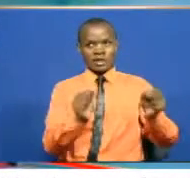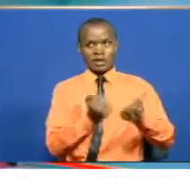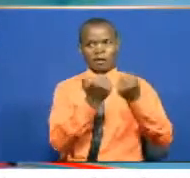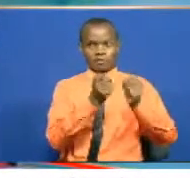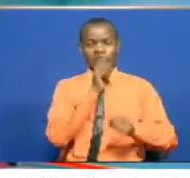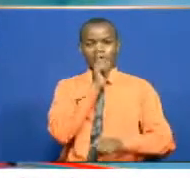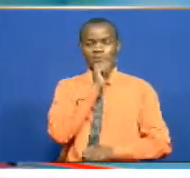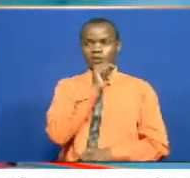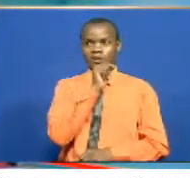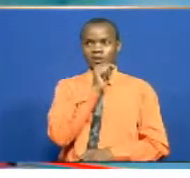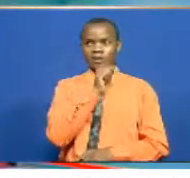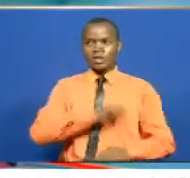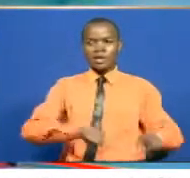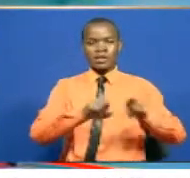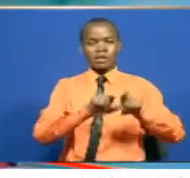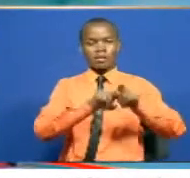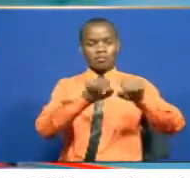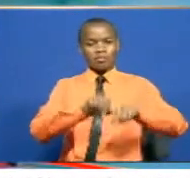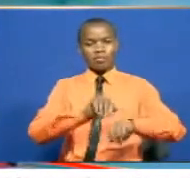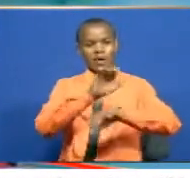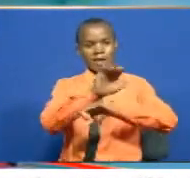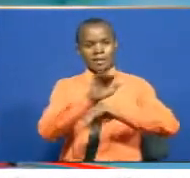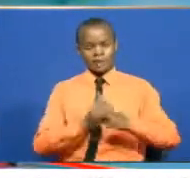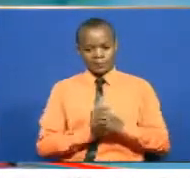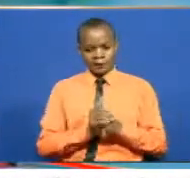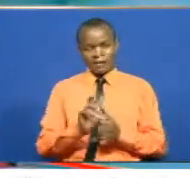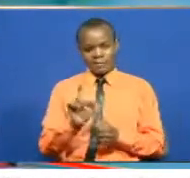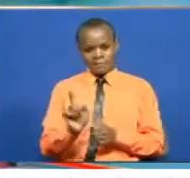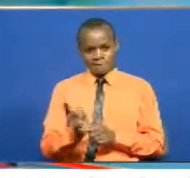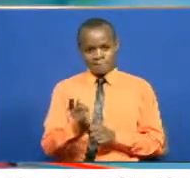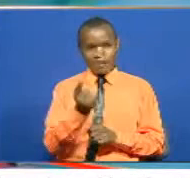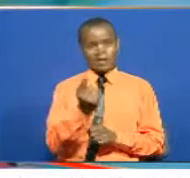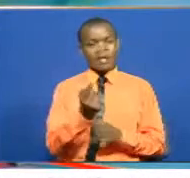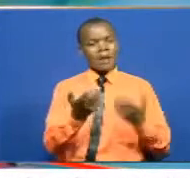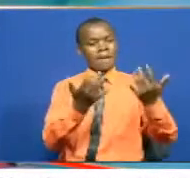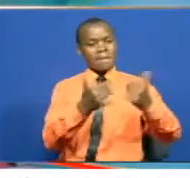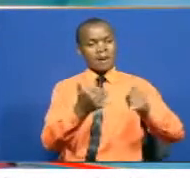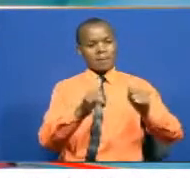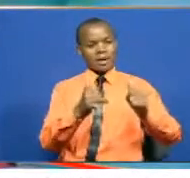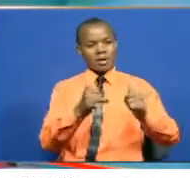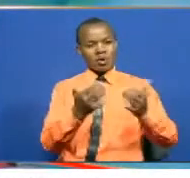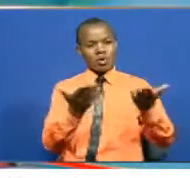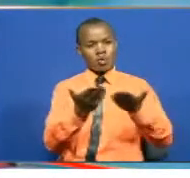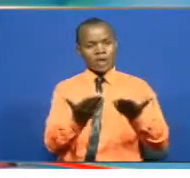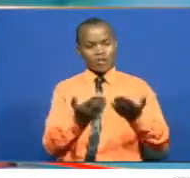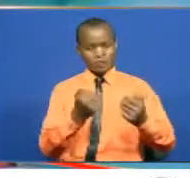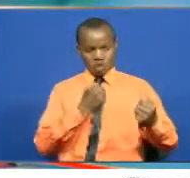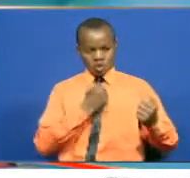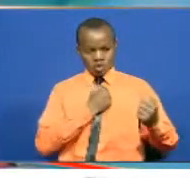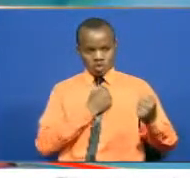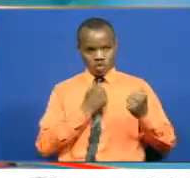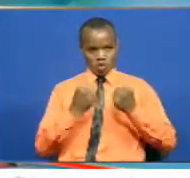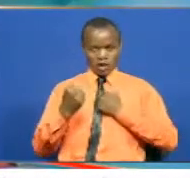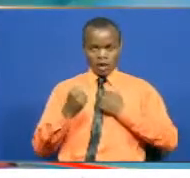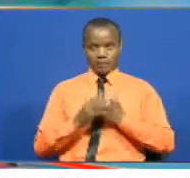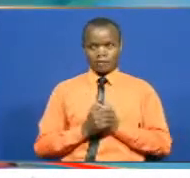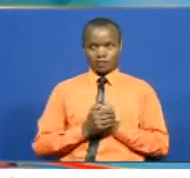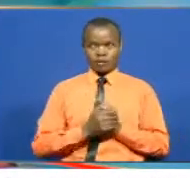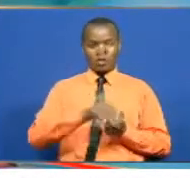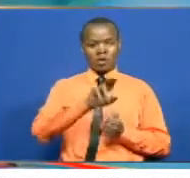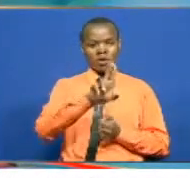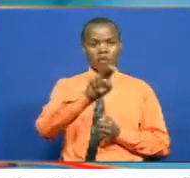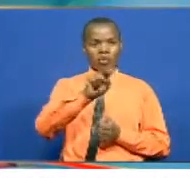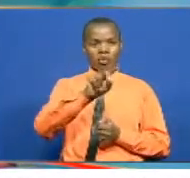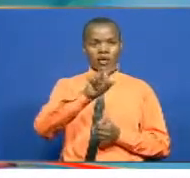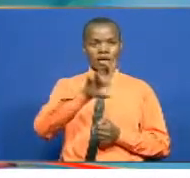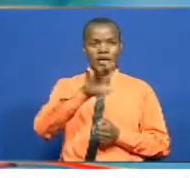we'd like to ask, from the first round of qualifiers that was played in Rwanda, US-based Preston Bungay, he came into the country